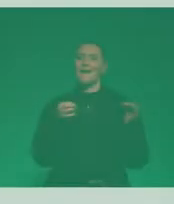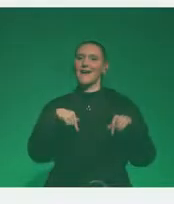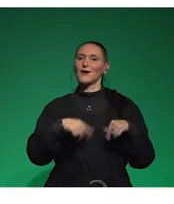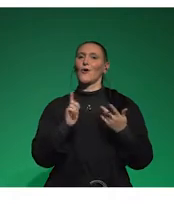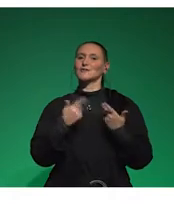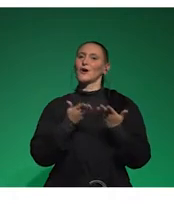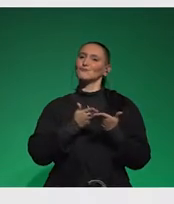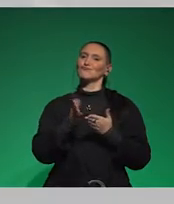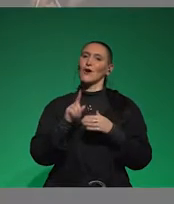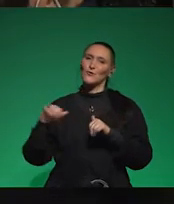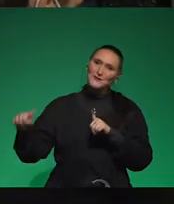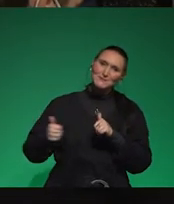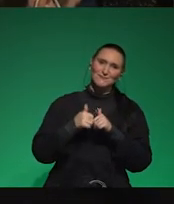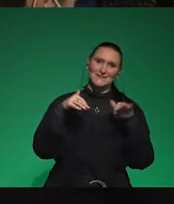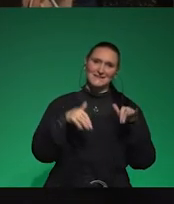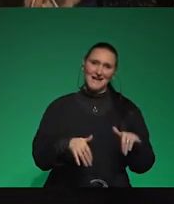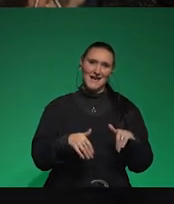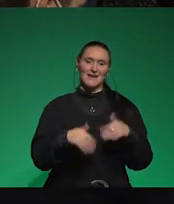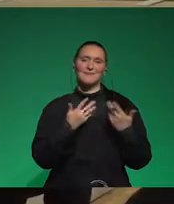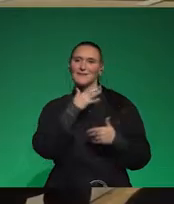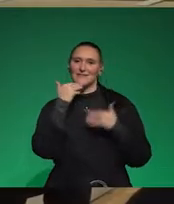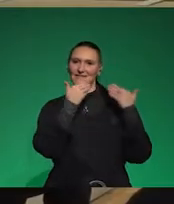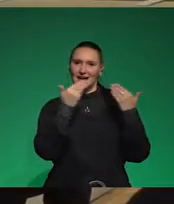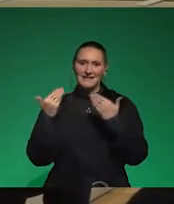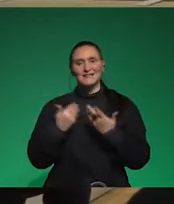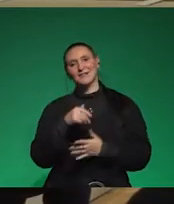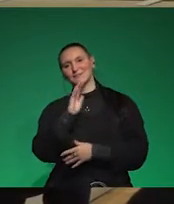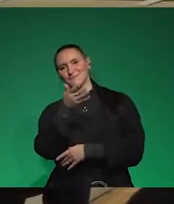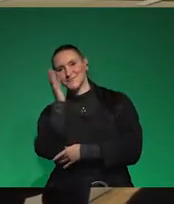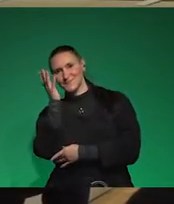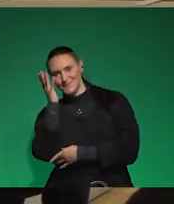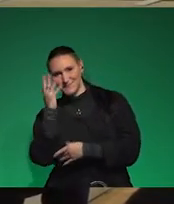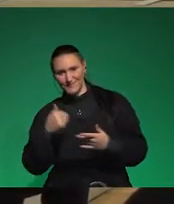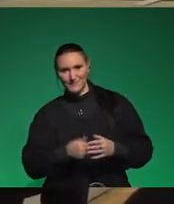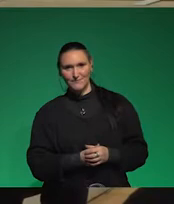We will now follow up with Nguyen Trinh Thi,